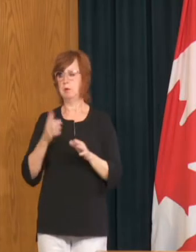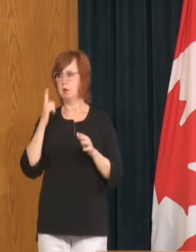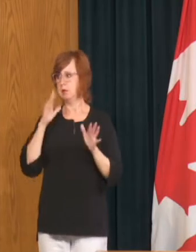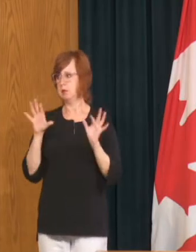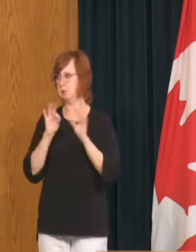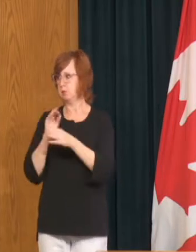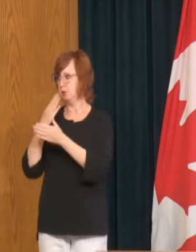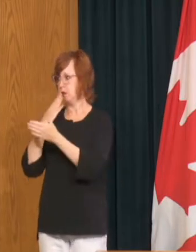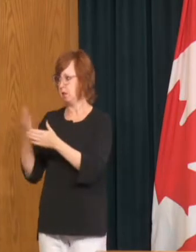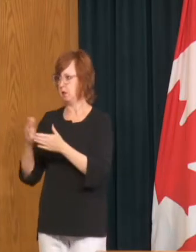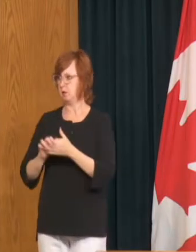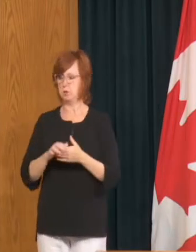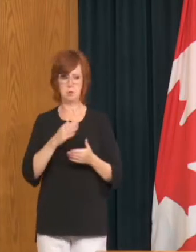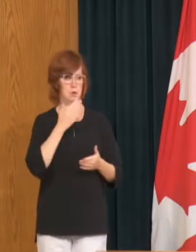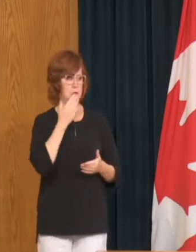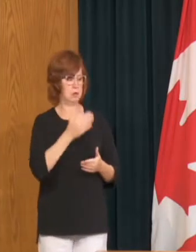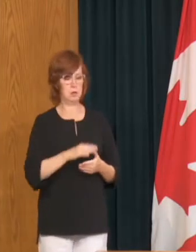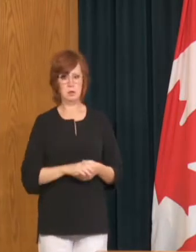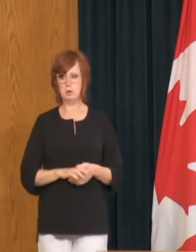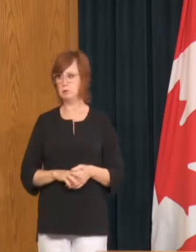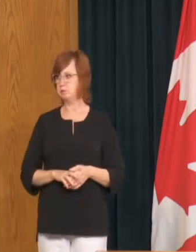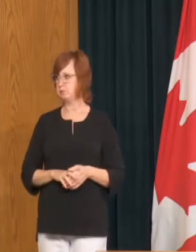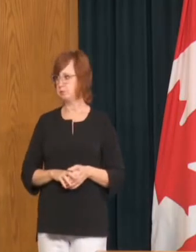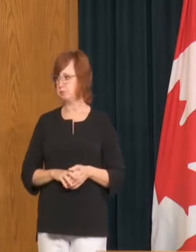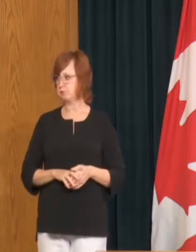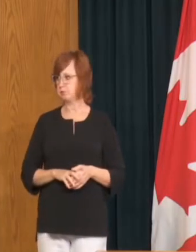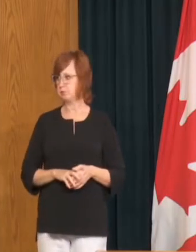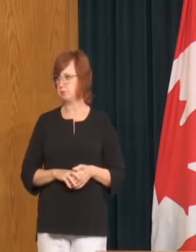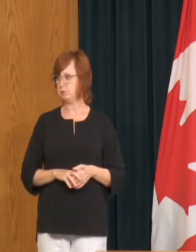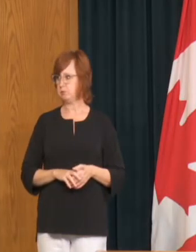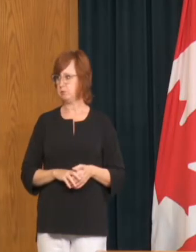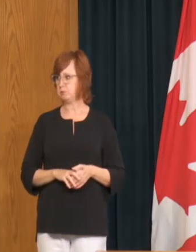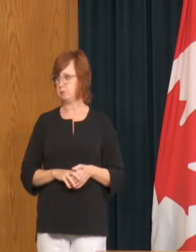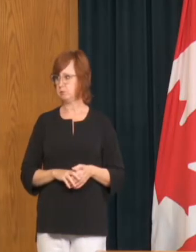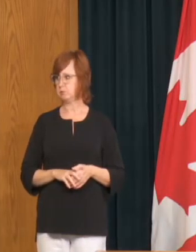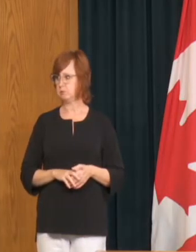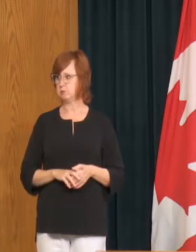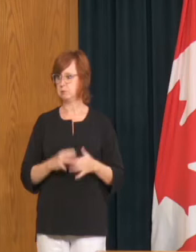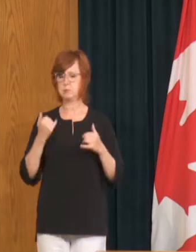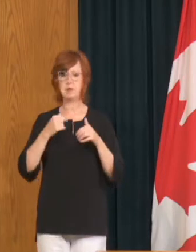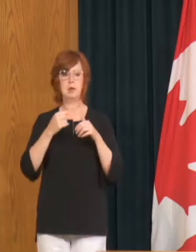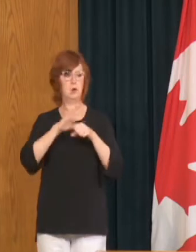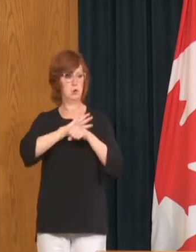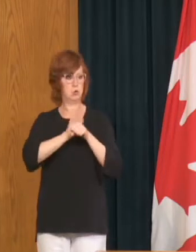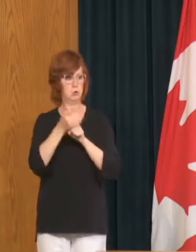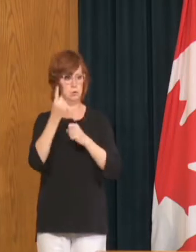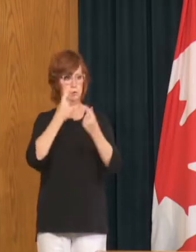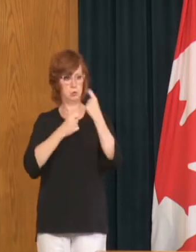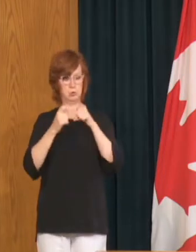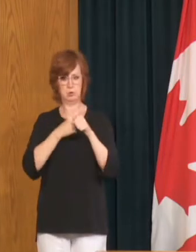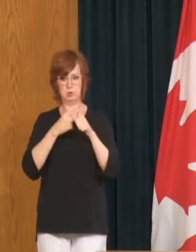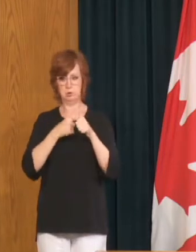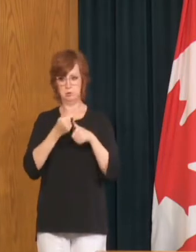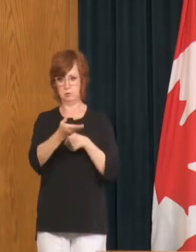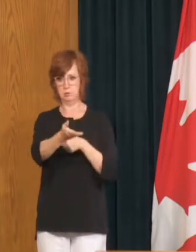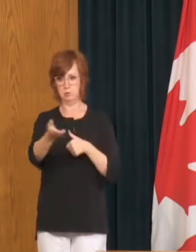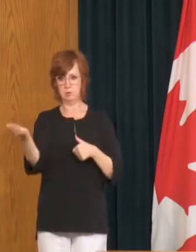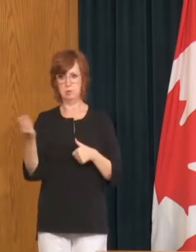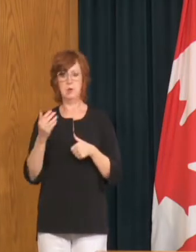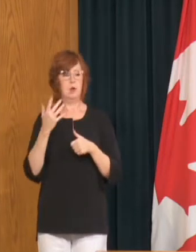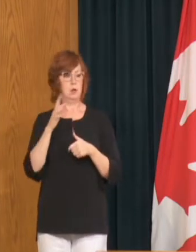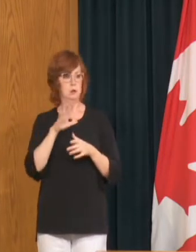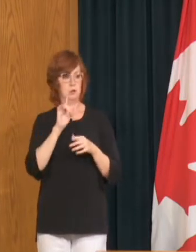Perfect. Thank you, Premier. Thank you, Dr. Shahab. As mentioned, we'd like to do COVID questions first if we could. So Dr. Shahab can